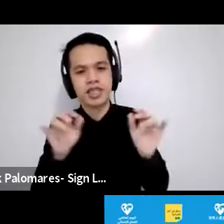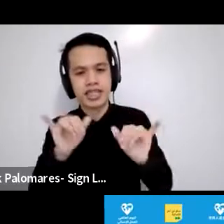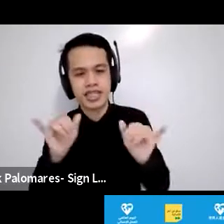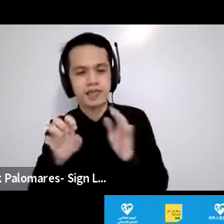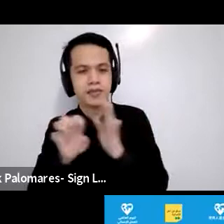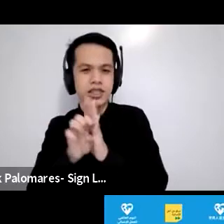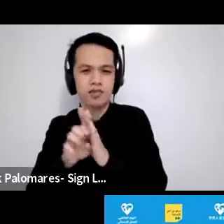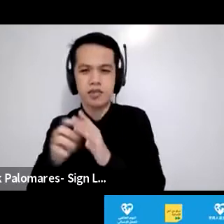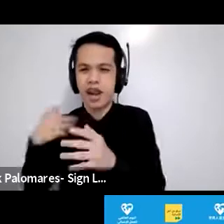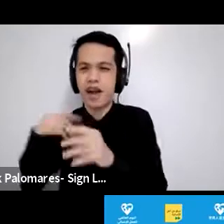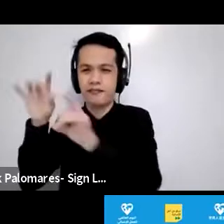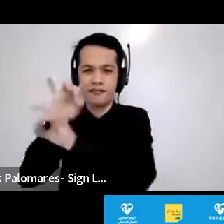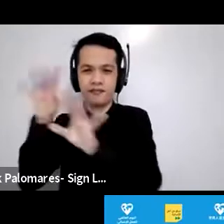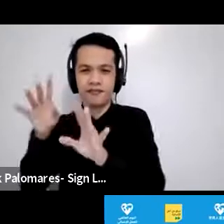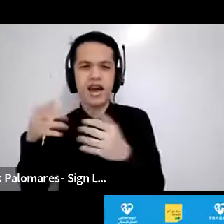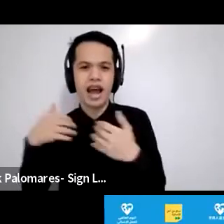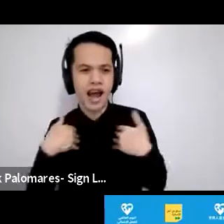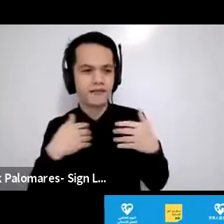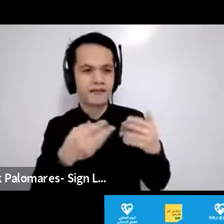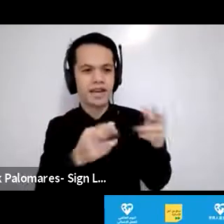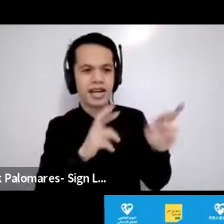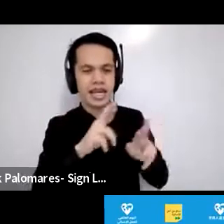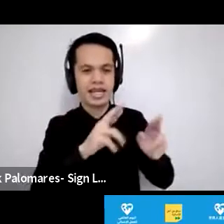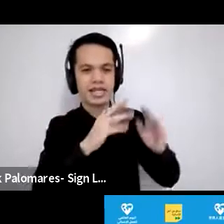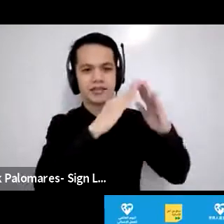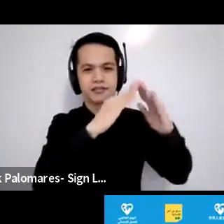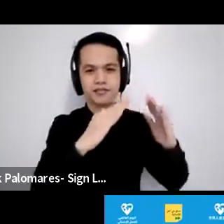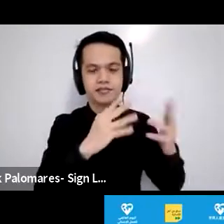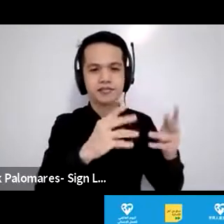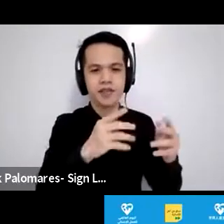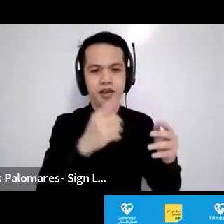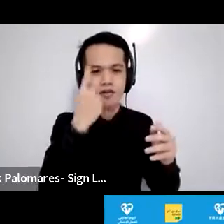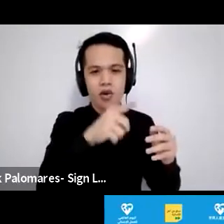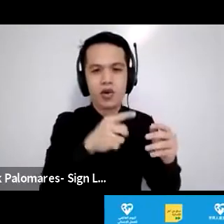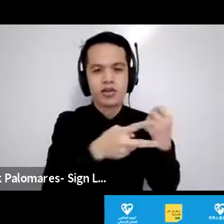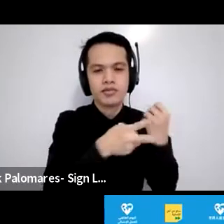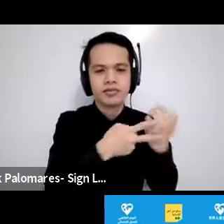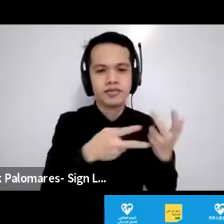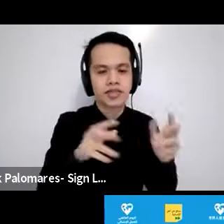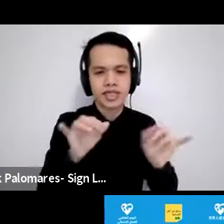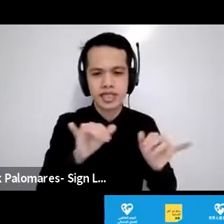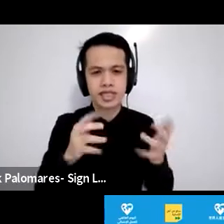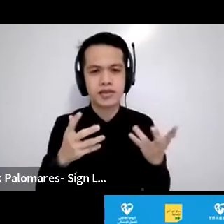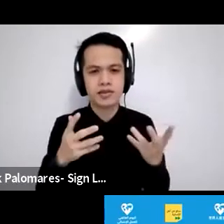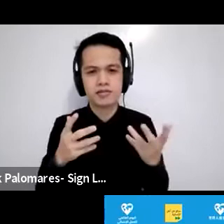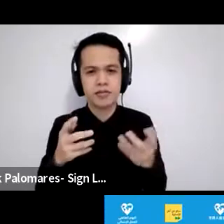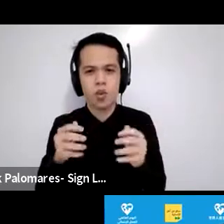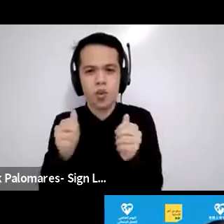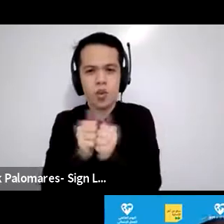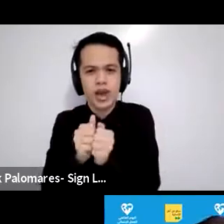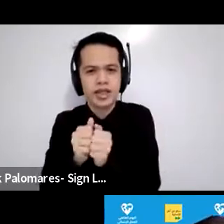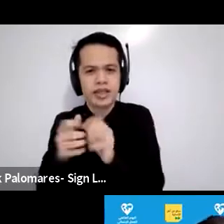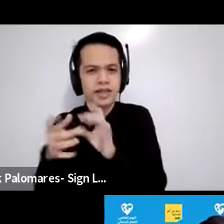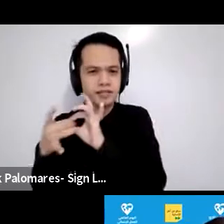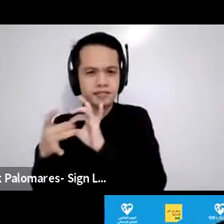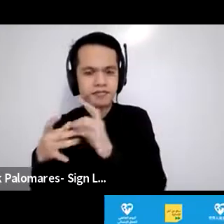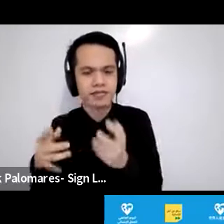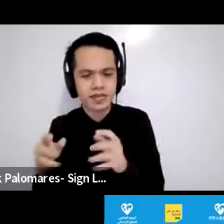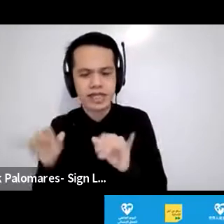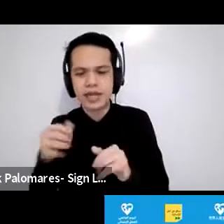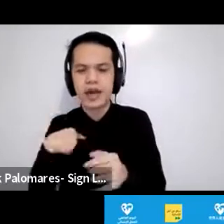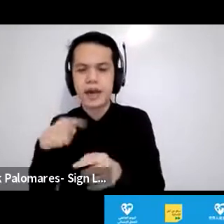Philippines. So, you know, PDRF and World Food Program works closely on this area. We also